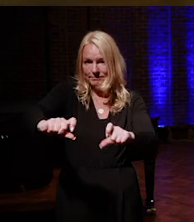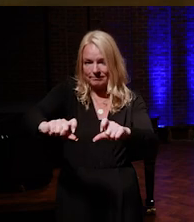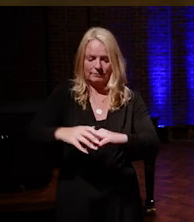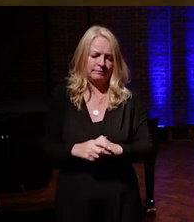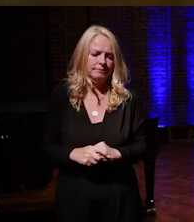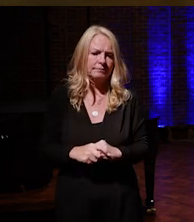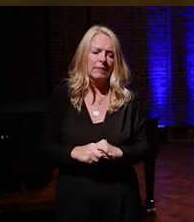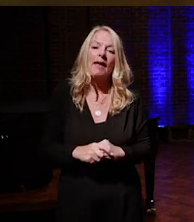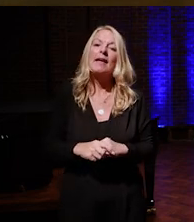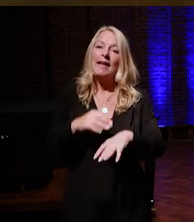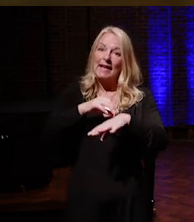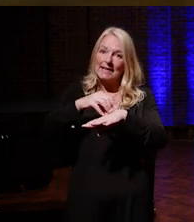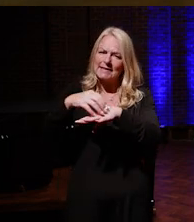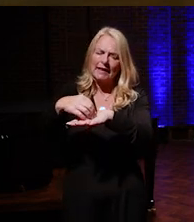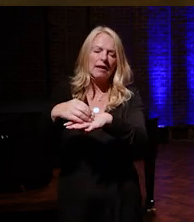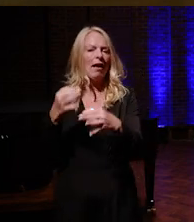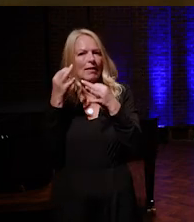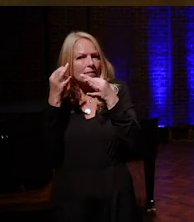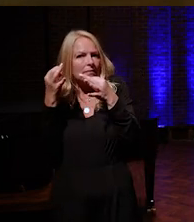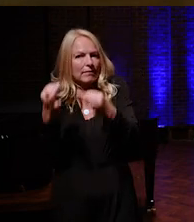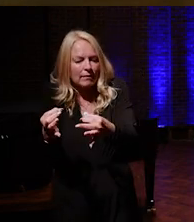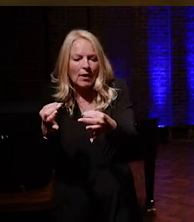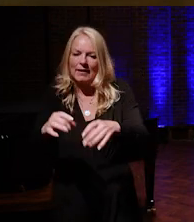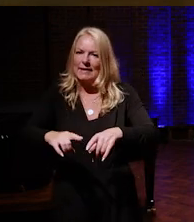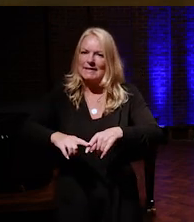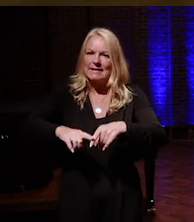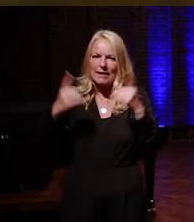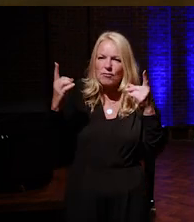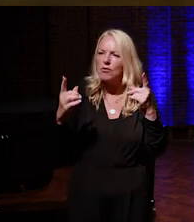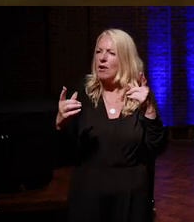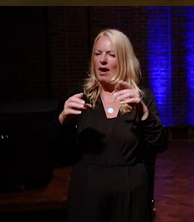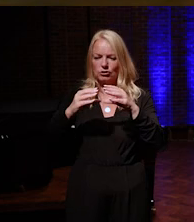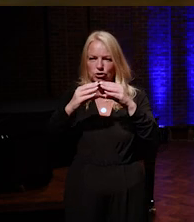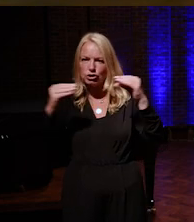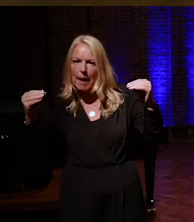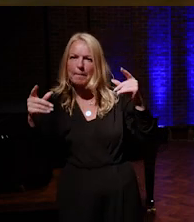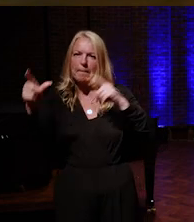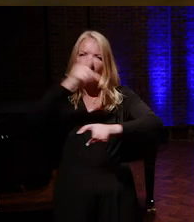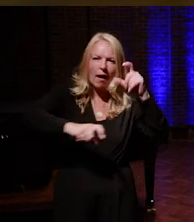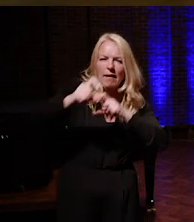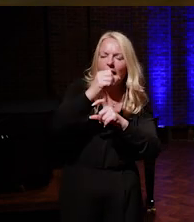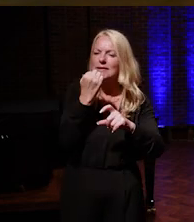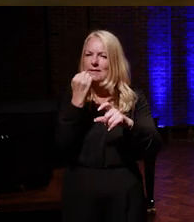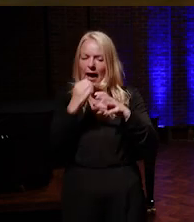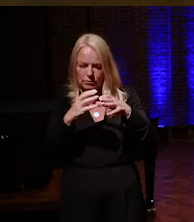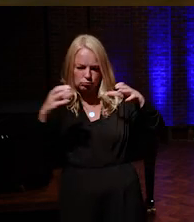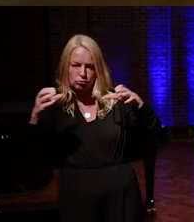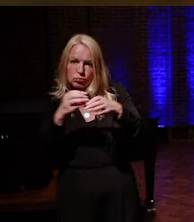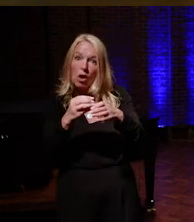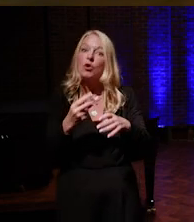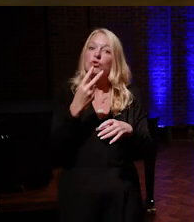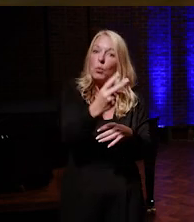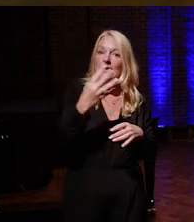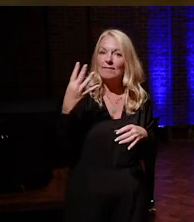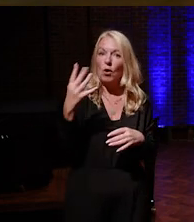But above all, insects are fascinating. They come in so many different shapes and colors and sizes. In the UK alone, we have around 24